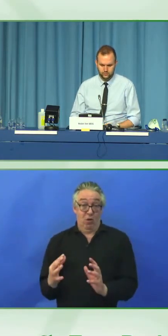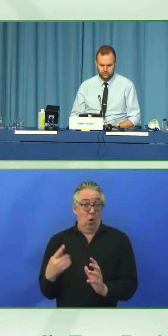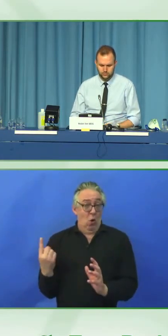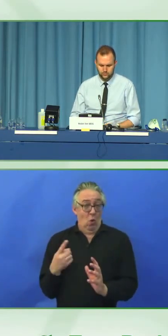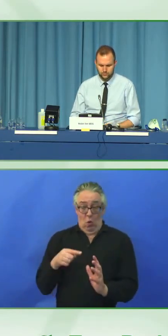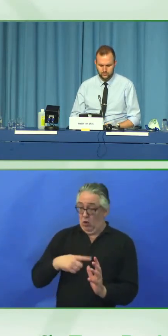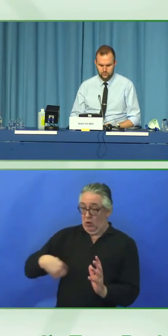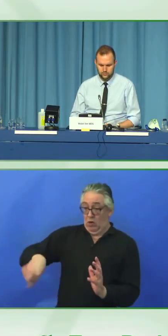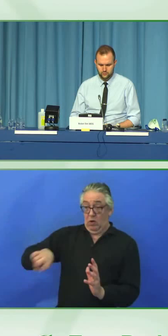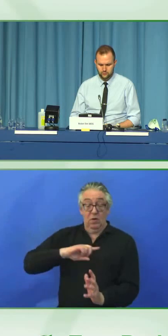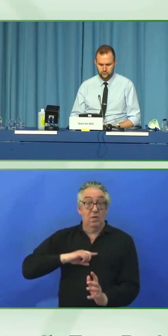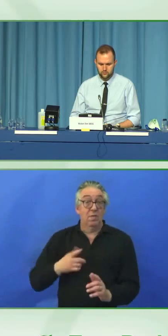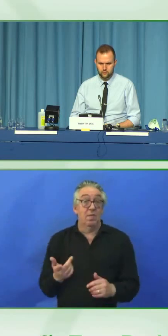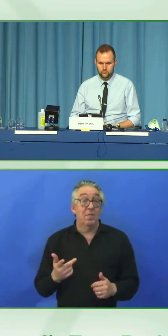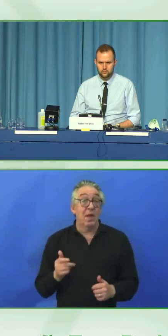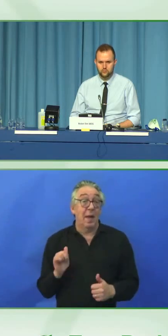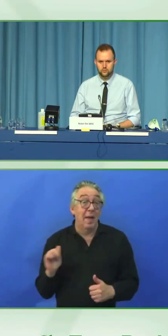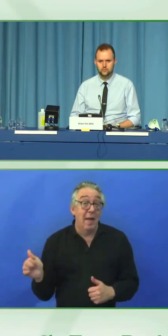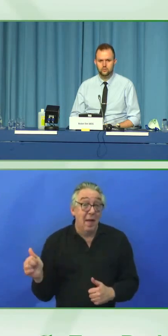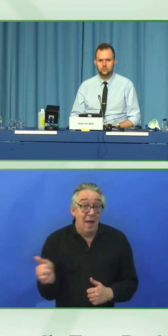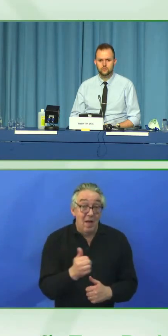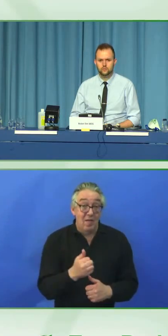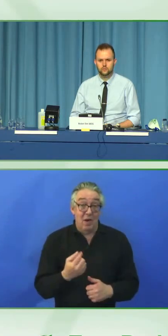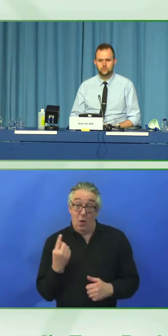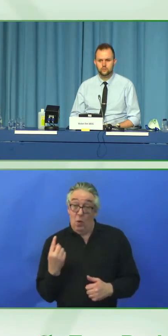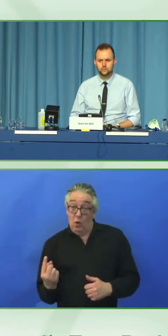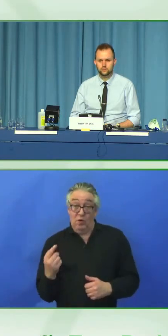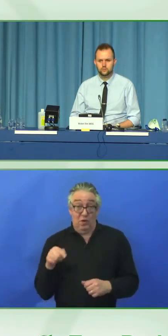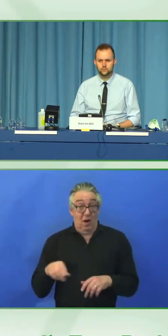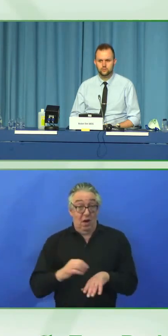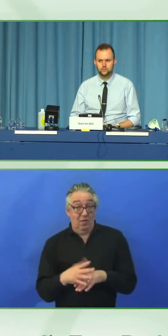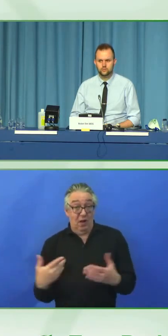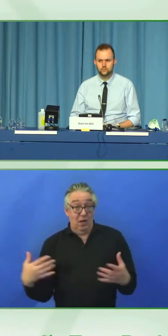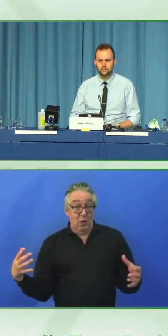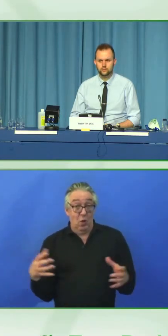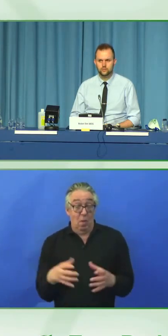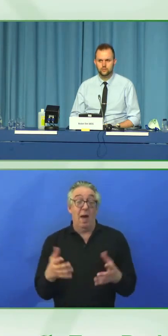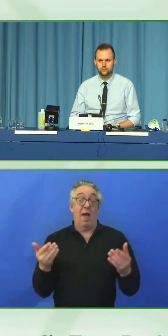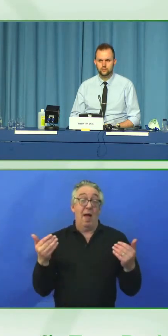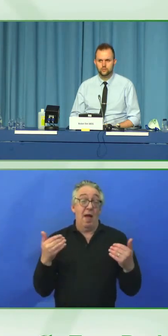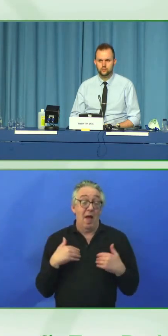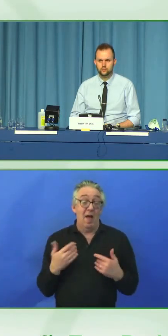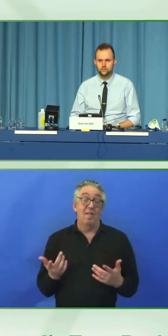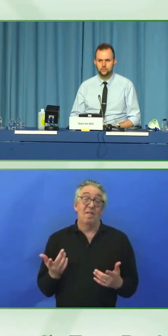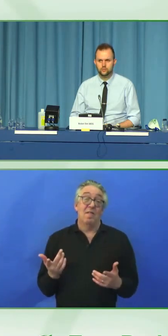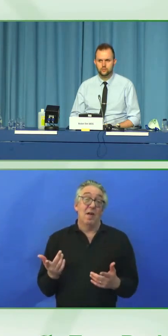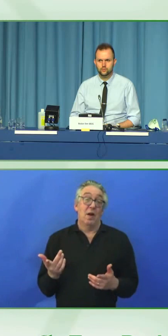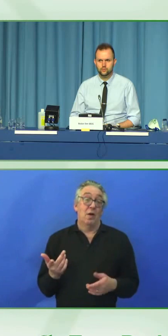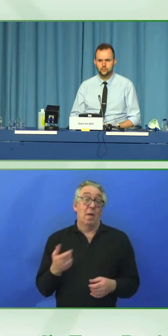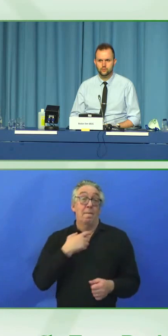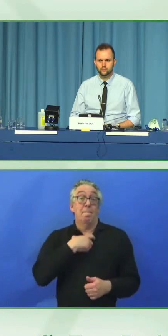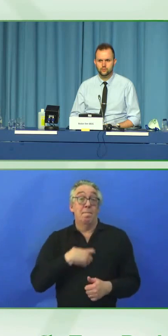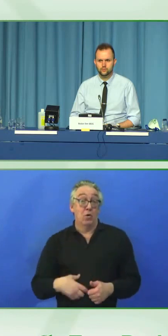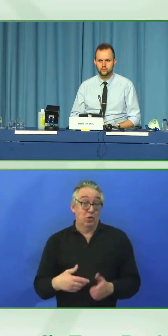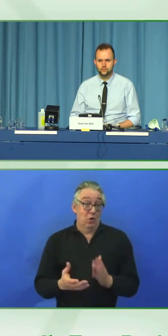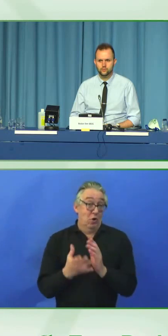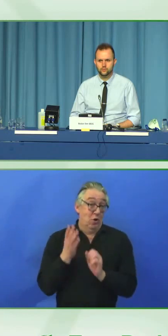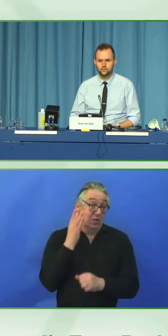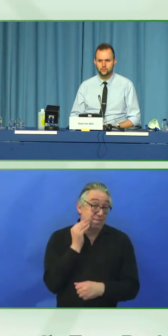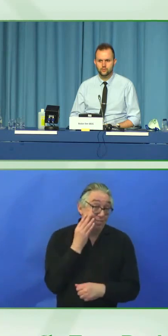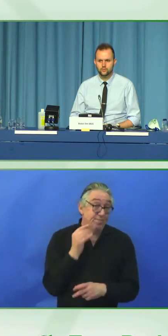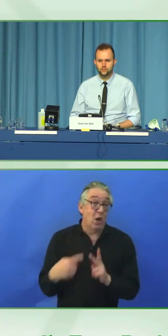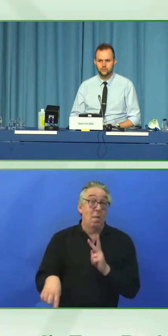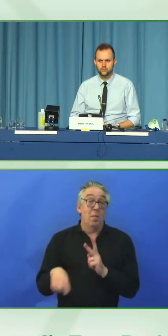before, every person on the advisory group brings a mix of personal and professional experience that is relevant to the